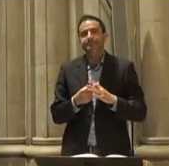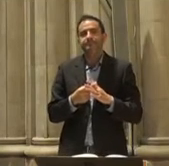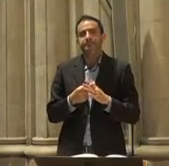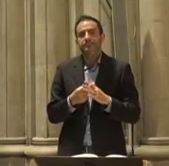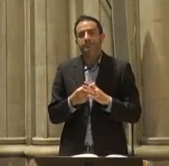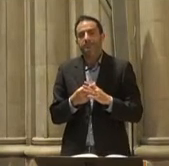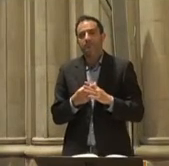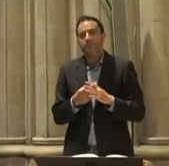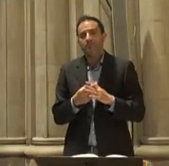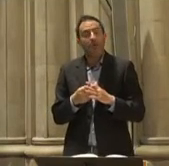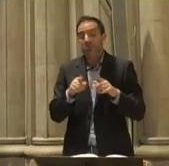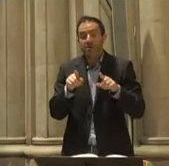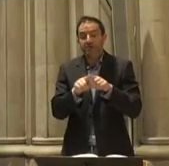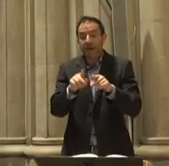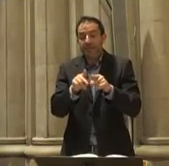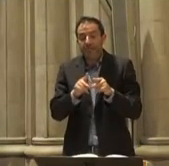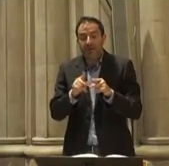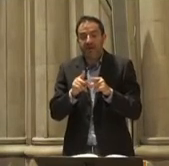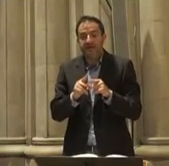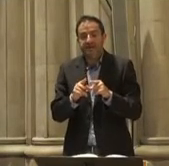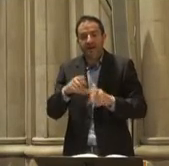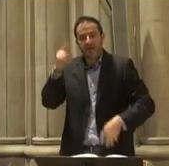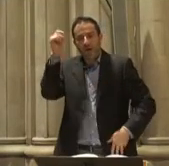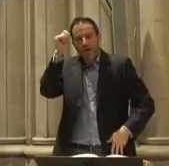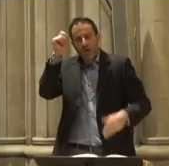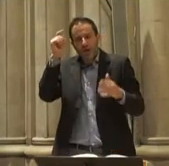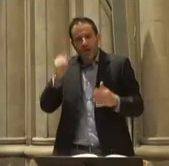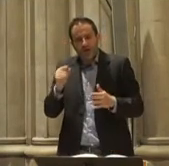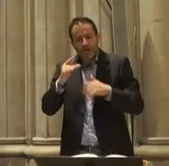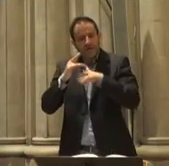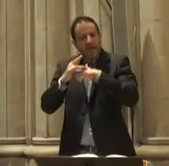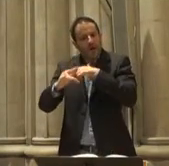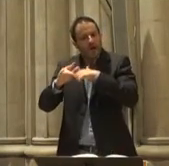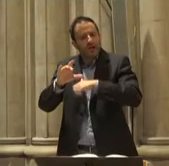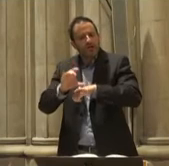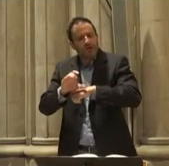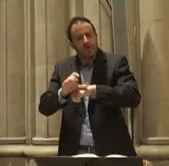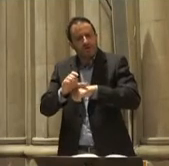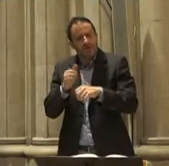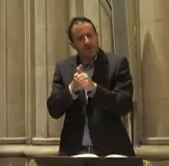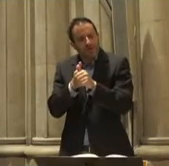those theologians of the early church, with Scripture.